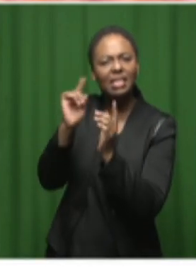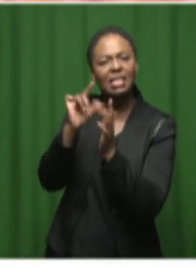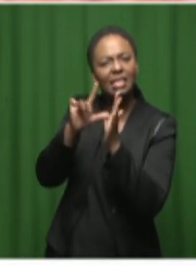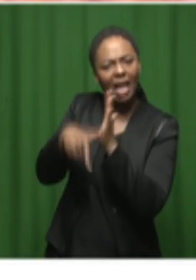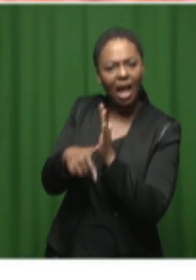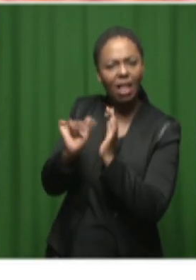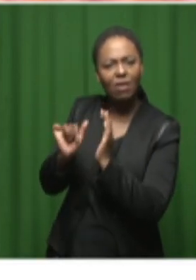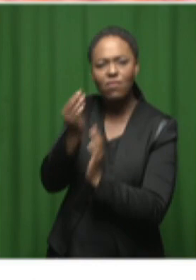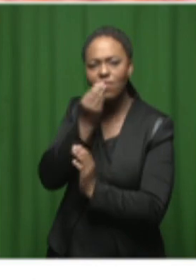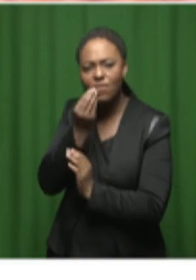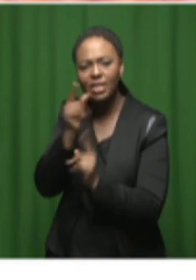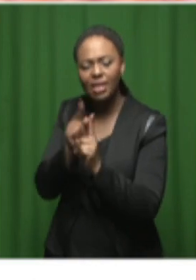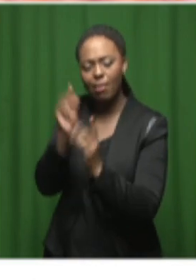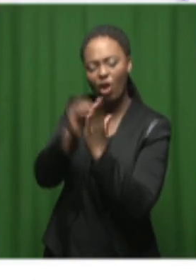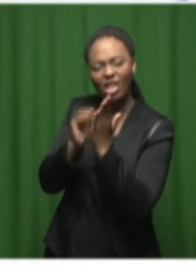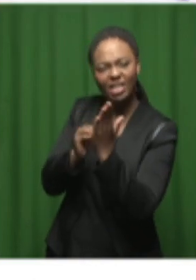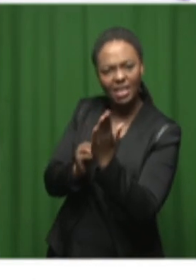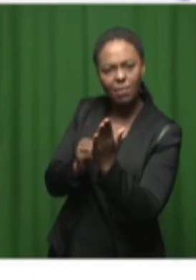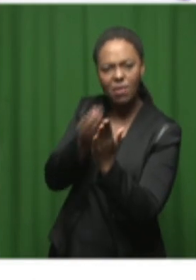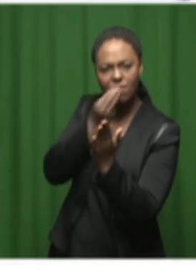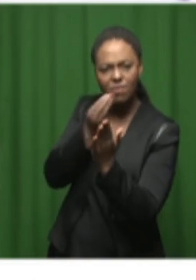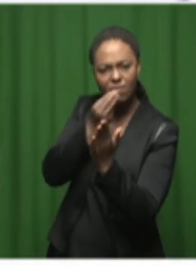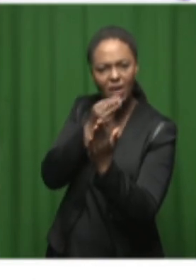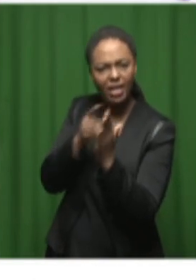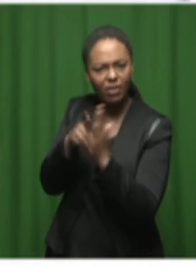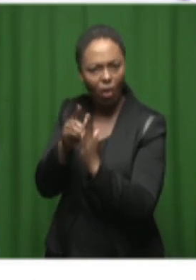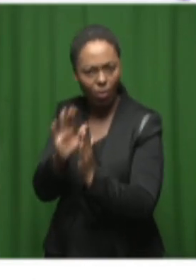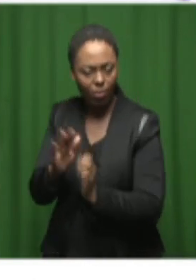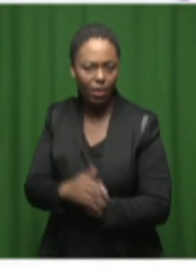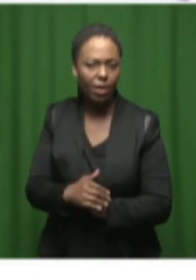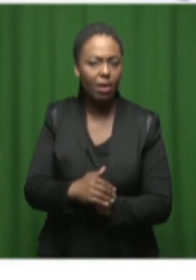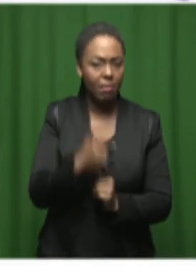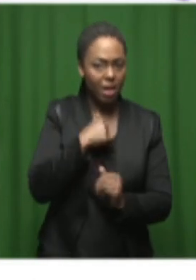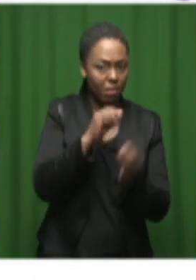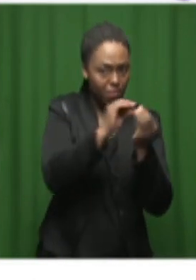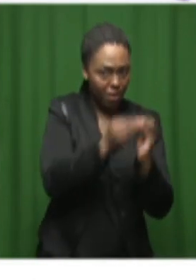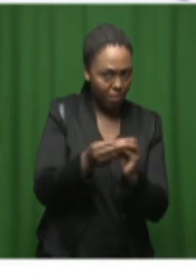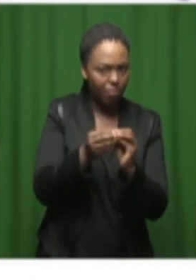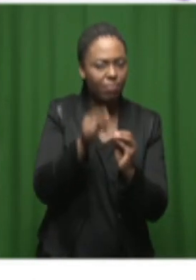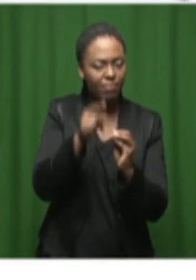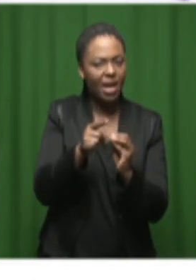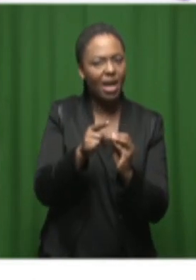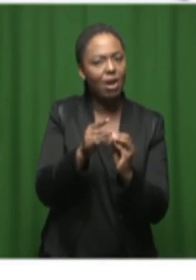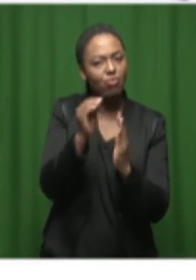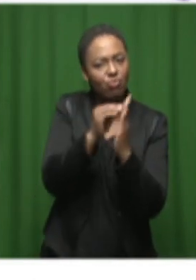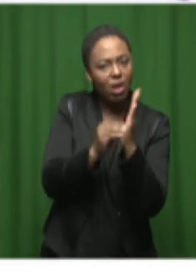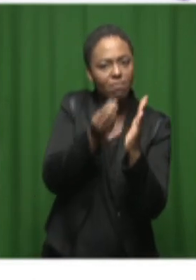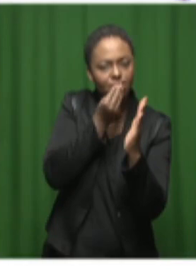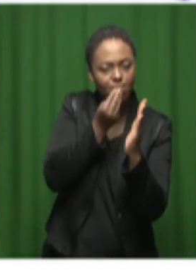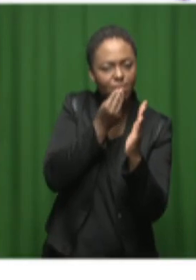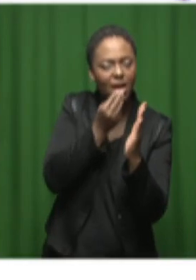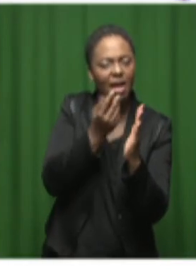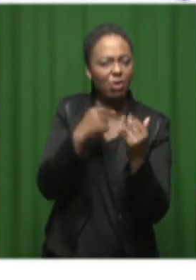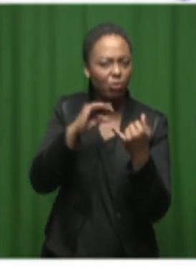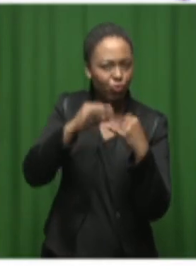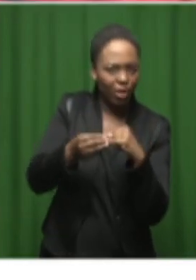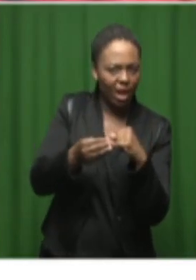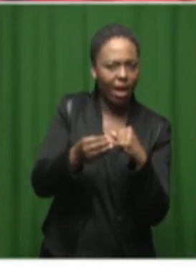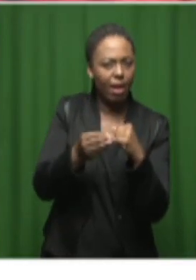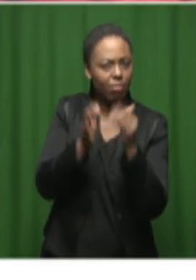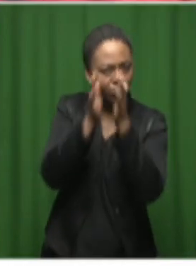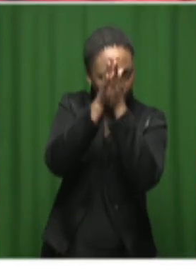the recipes that you develop? So the recipes that I develop are very, so I try and,